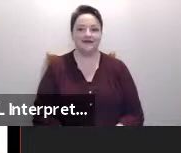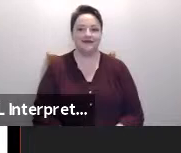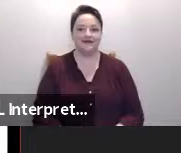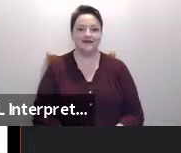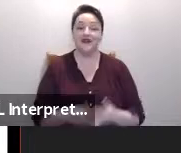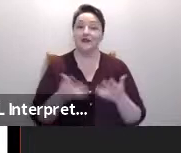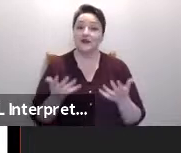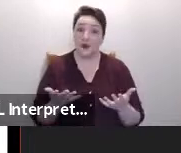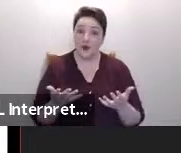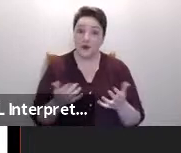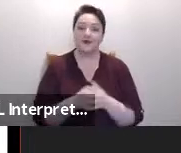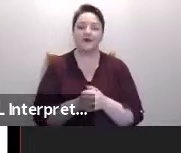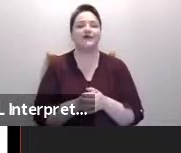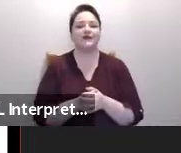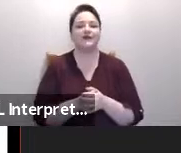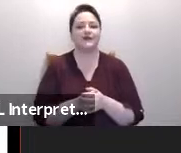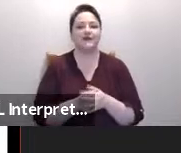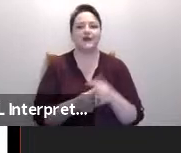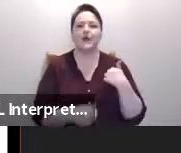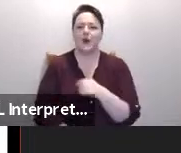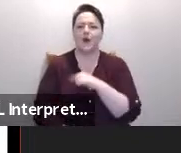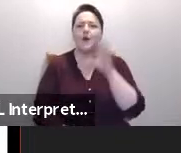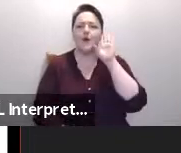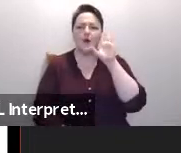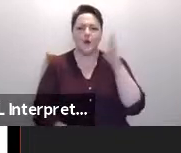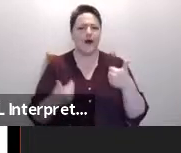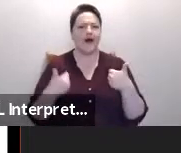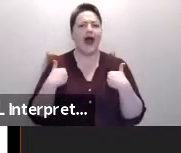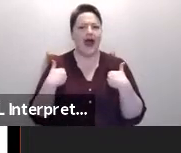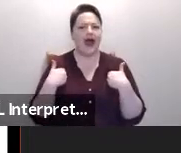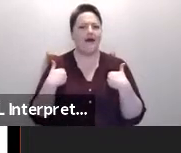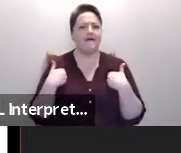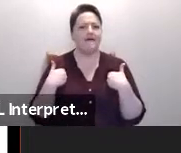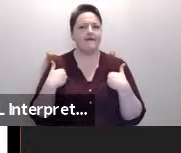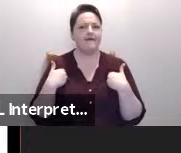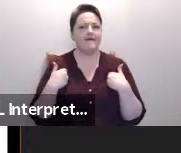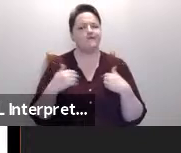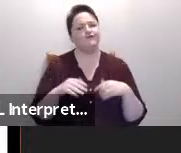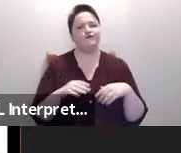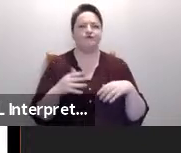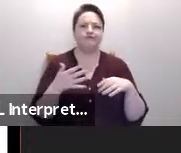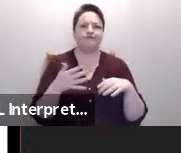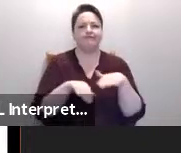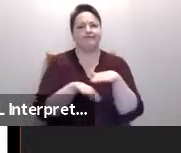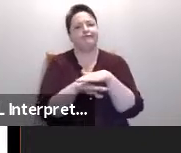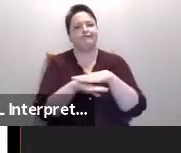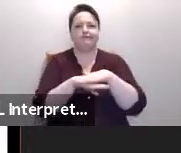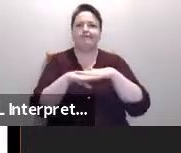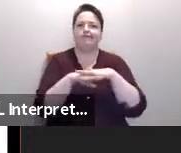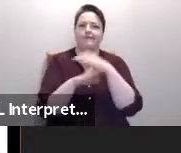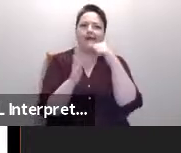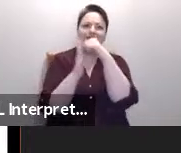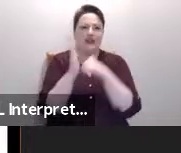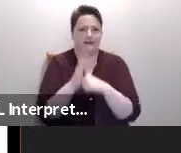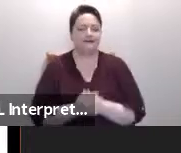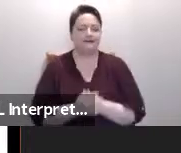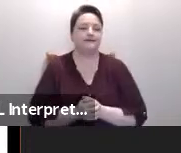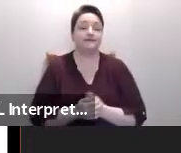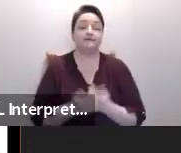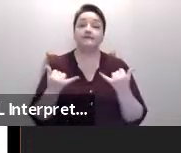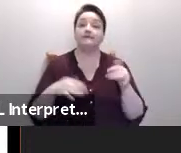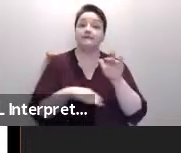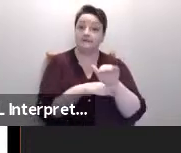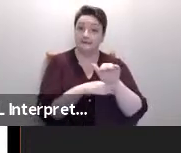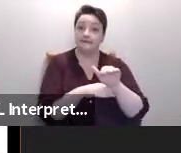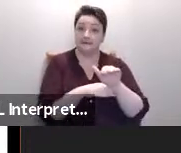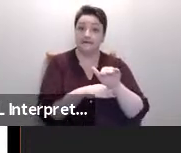So we will have an overview of how we're going to proceed tonight. So for tonight, we are going to have,